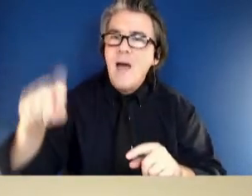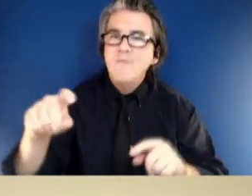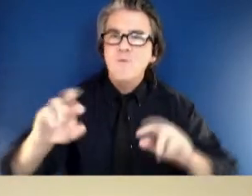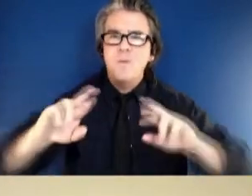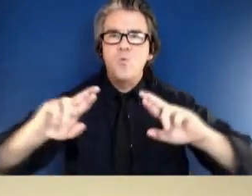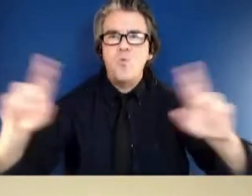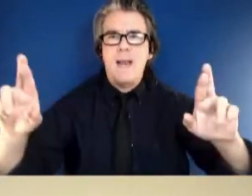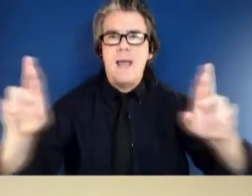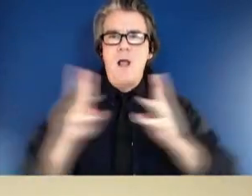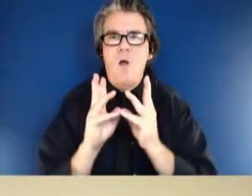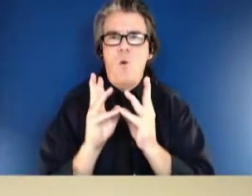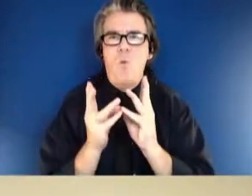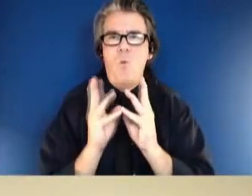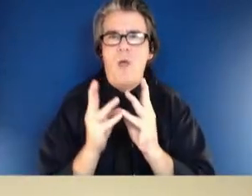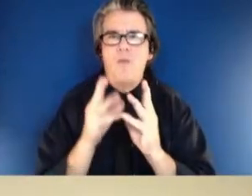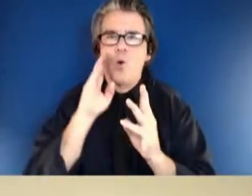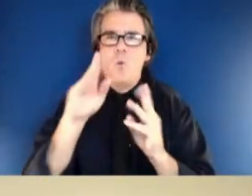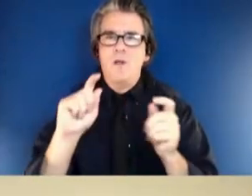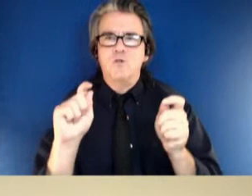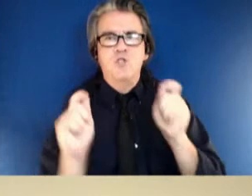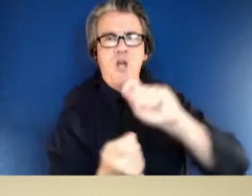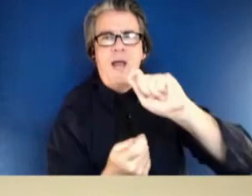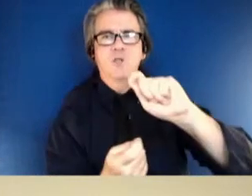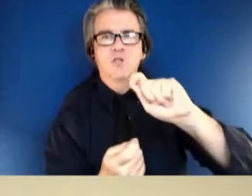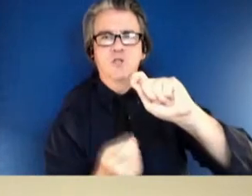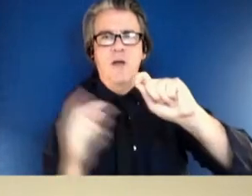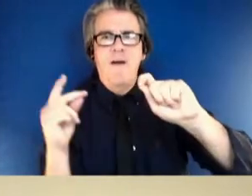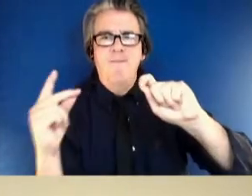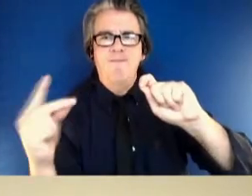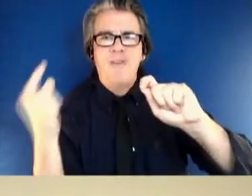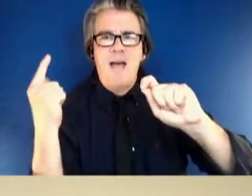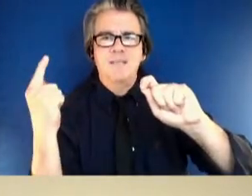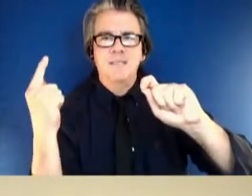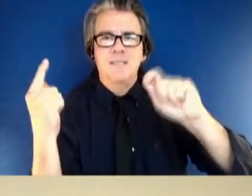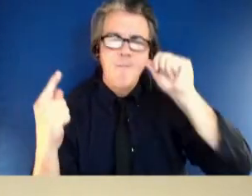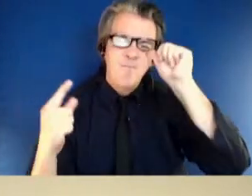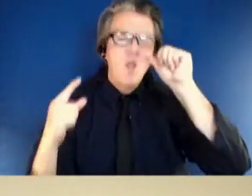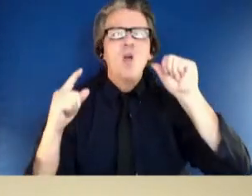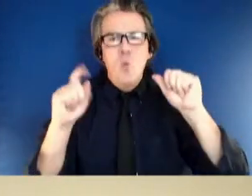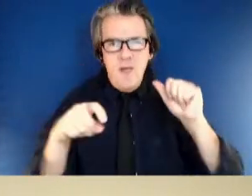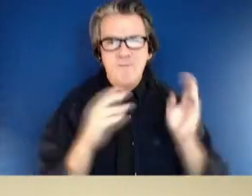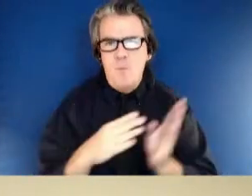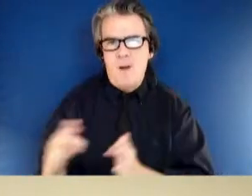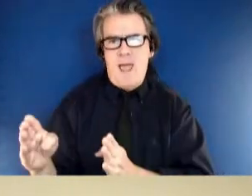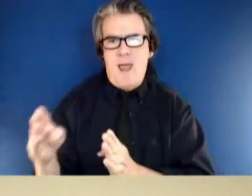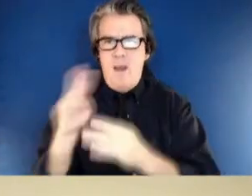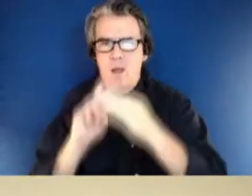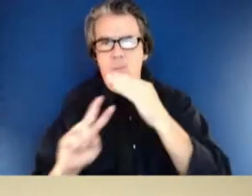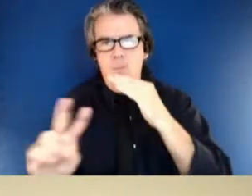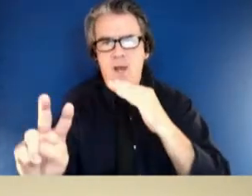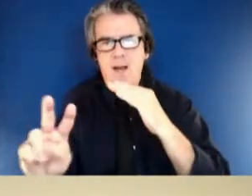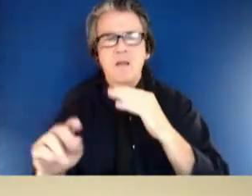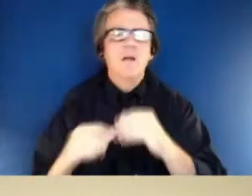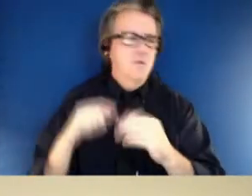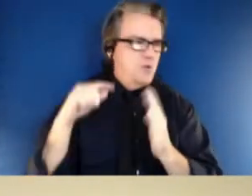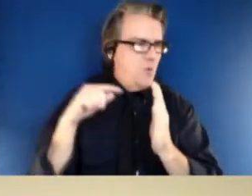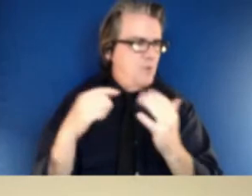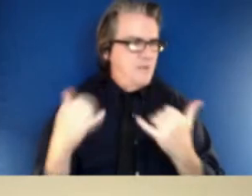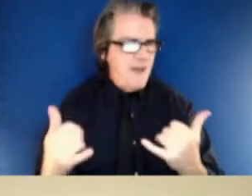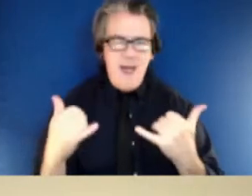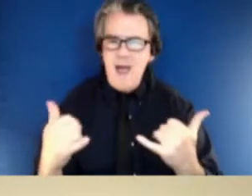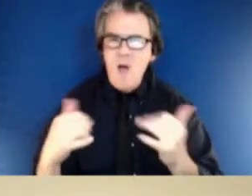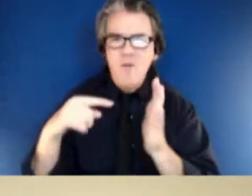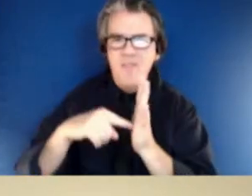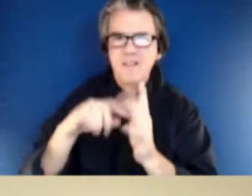change, this is what we believe the event scope to be as of this time, if